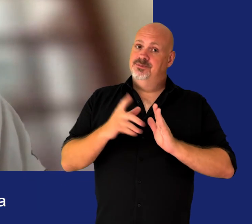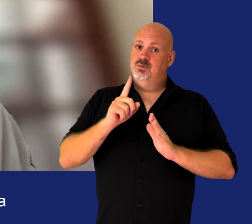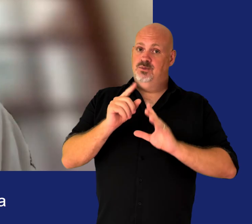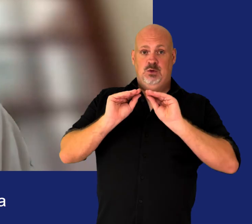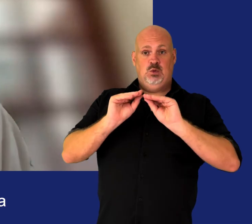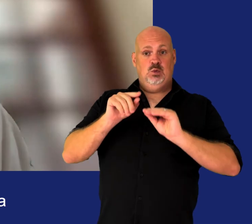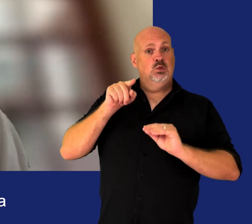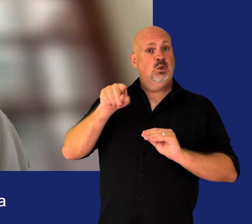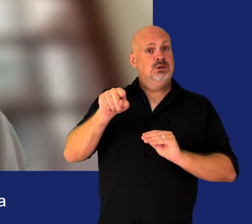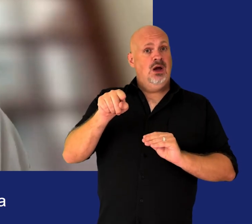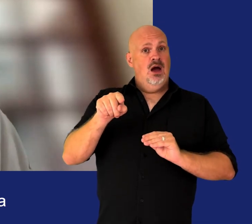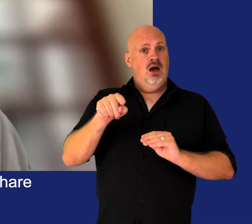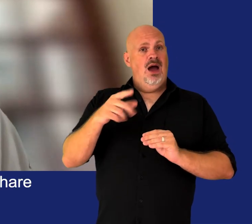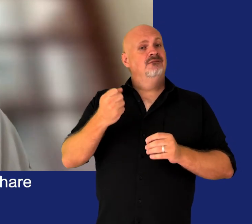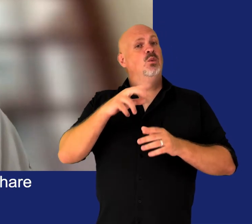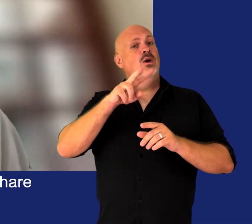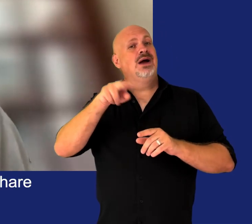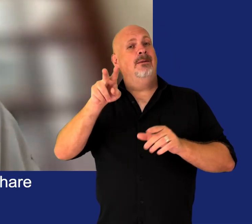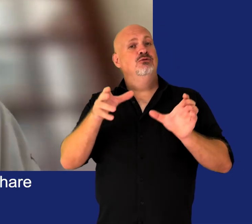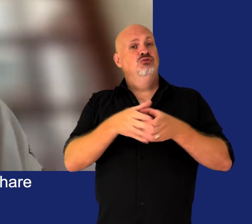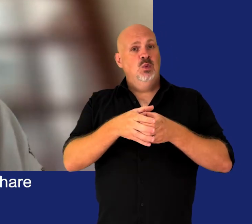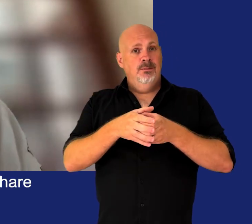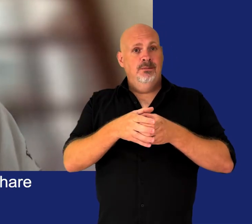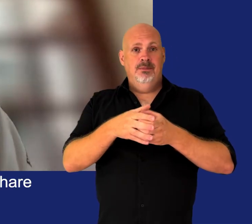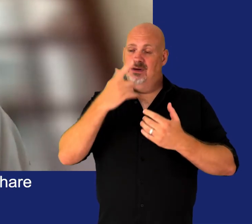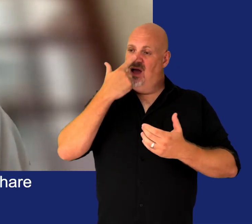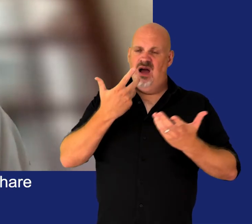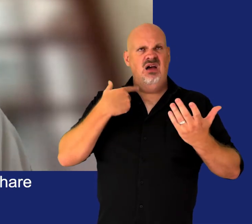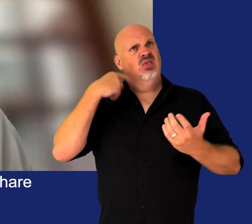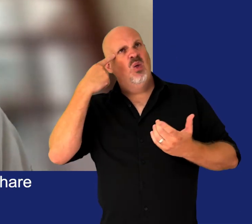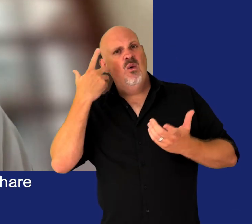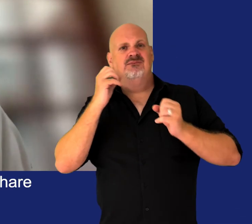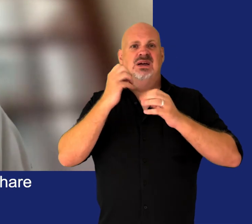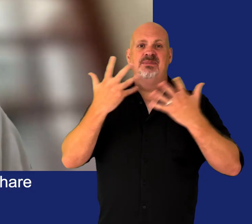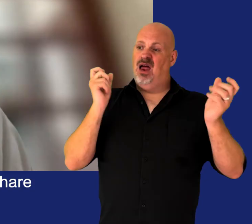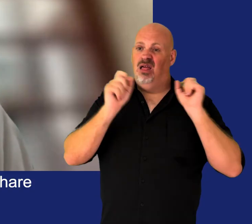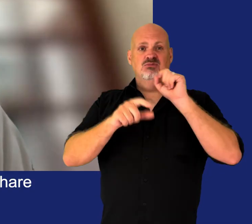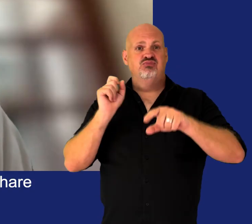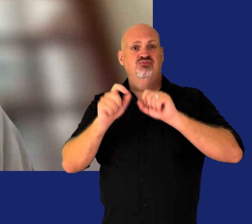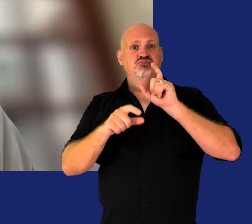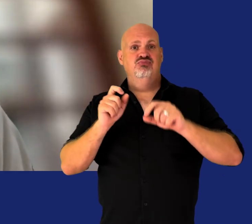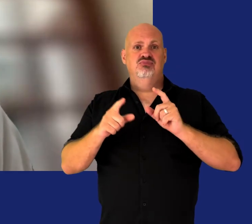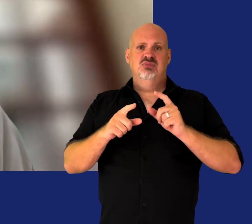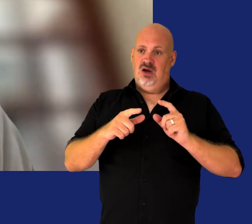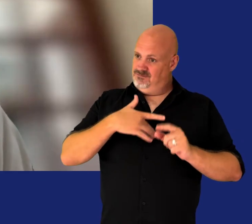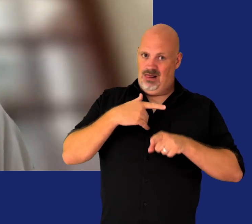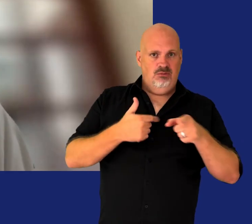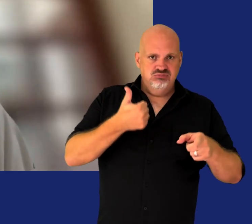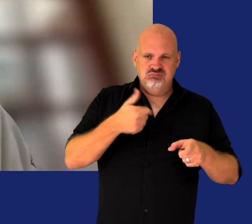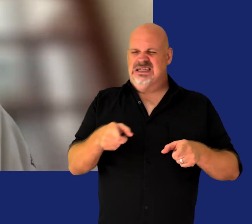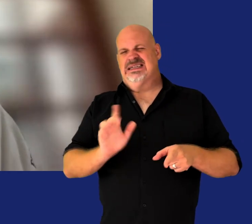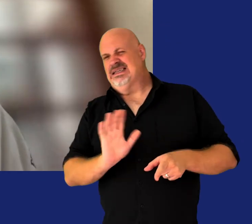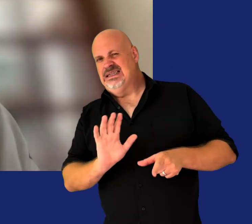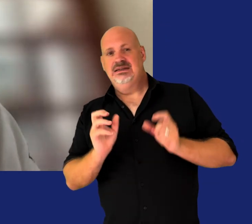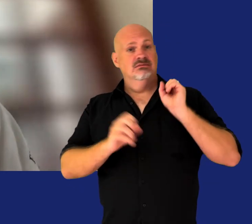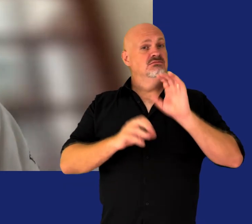that the tutor does as well is there's a WhatsApp group that allows us all to share sort of thoughts and feedback and experience on what works,